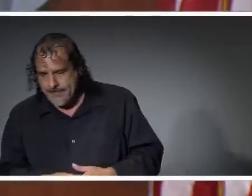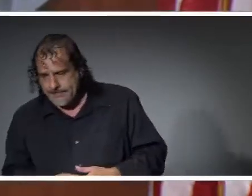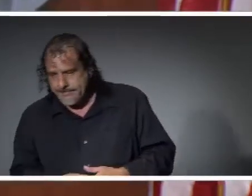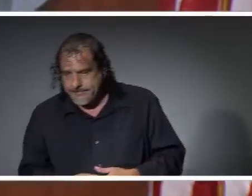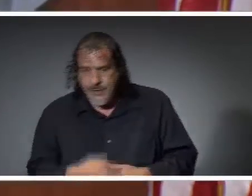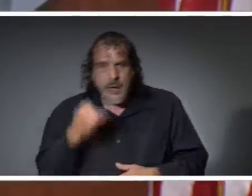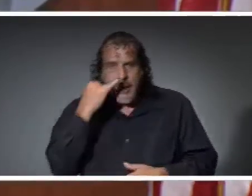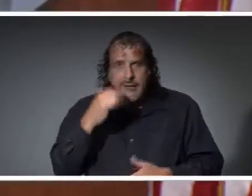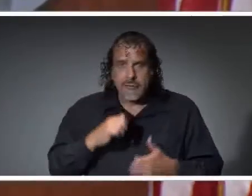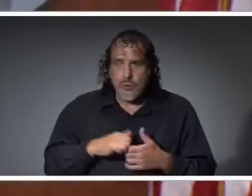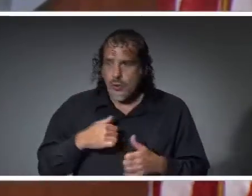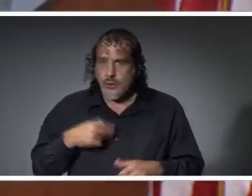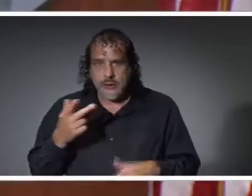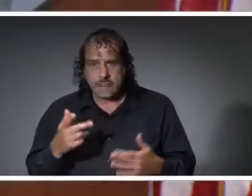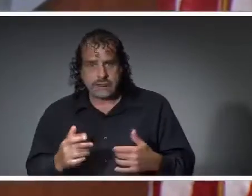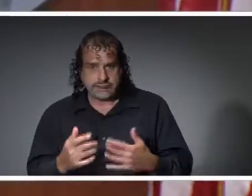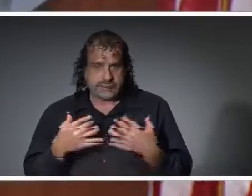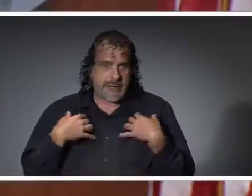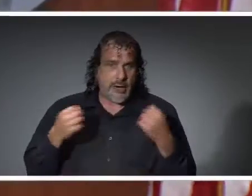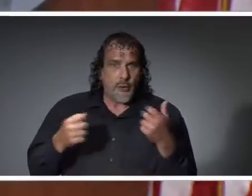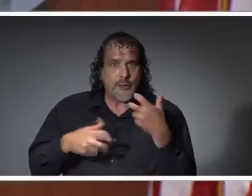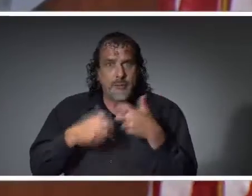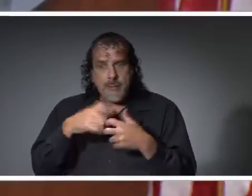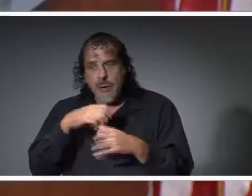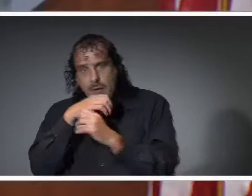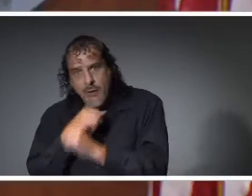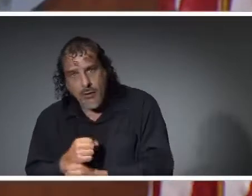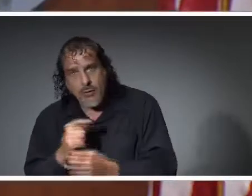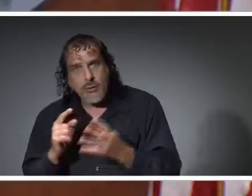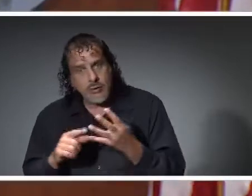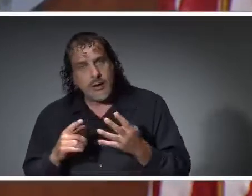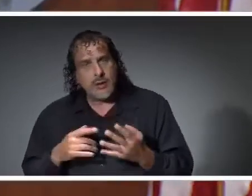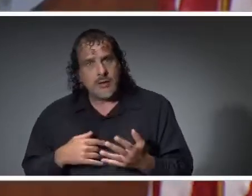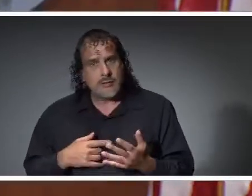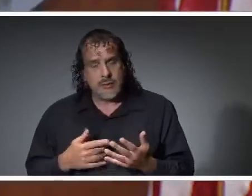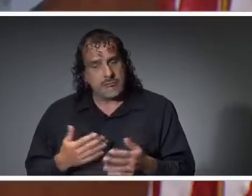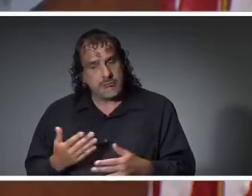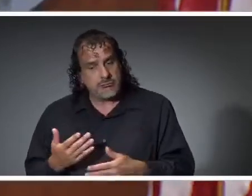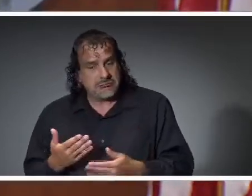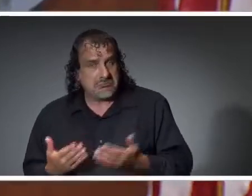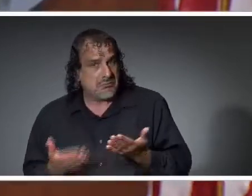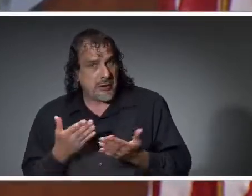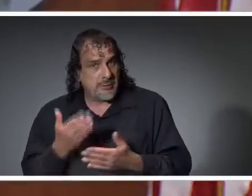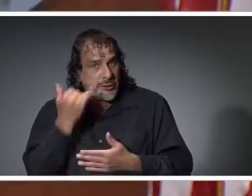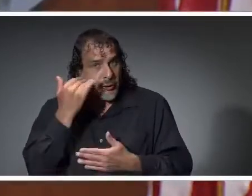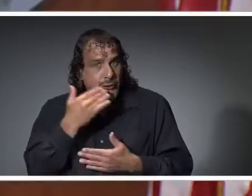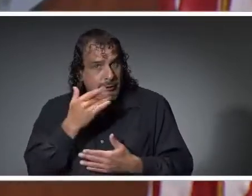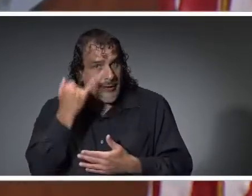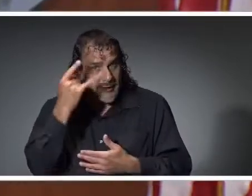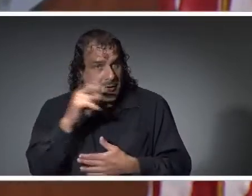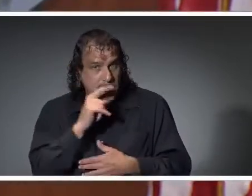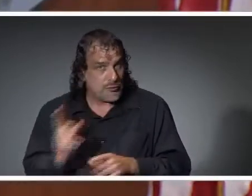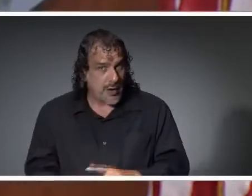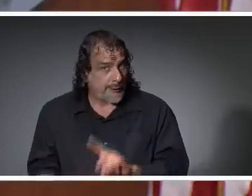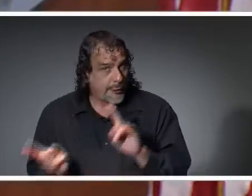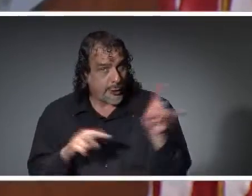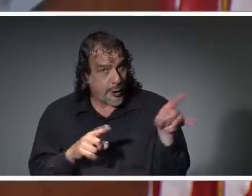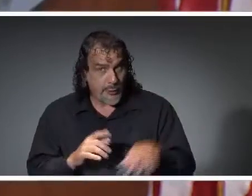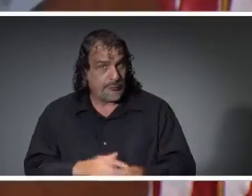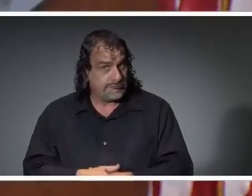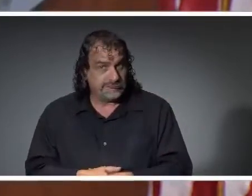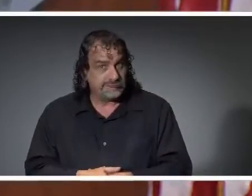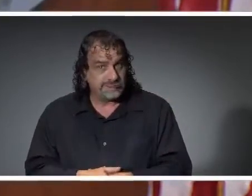risk category, it's probably, like a lot of things, not a good idea for you to